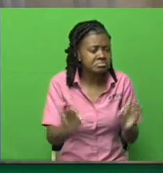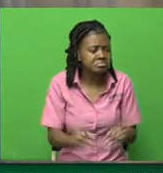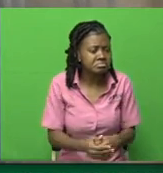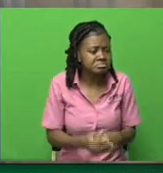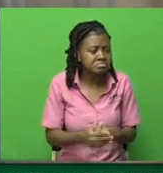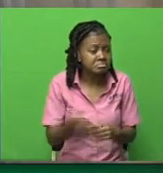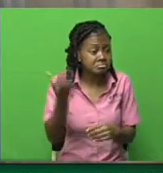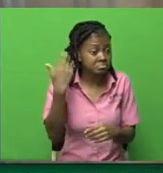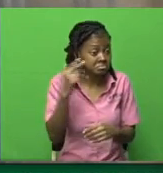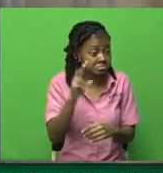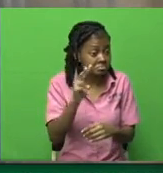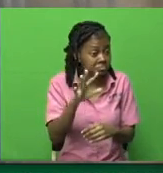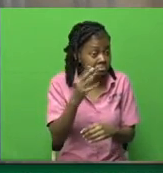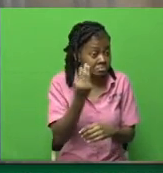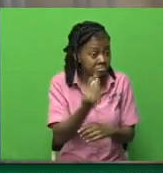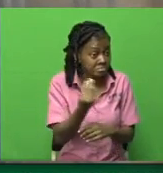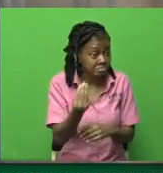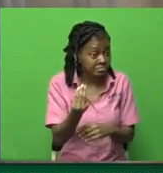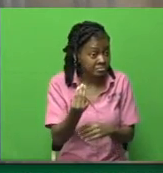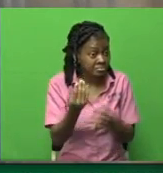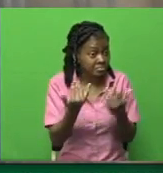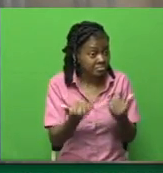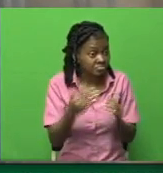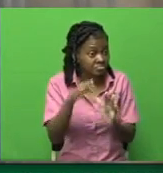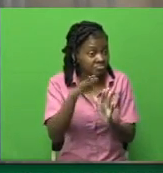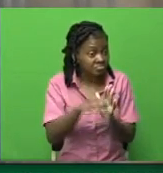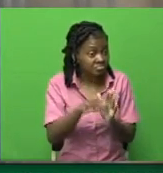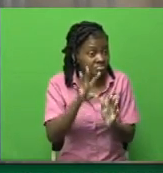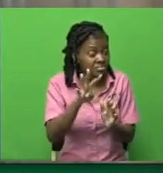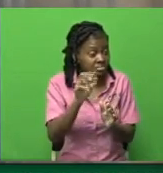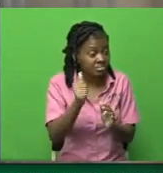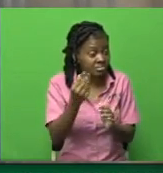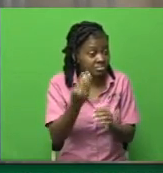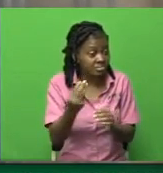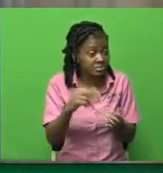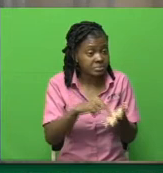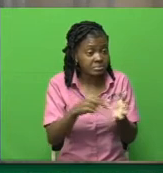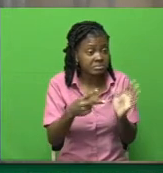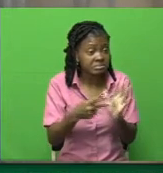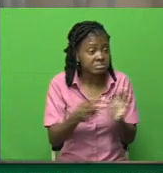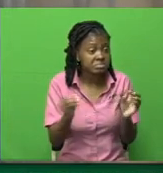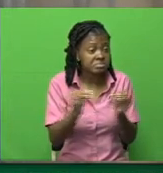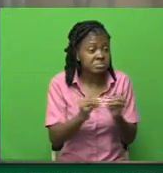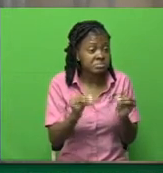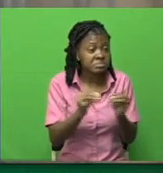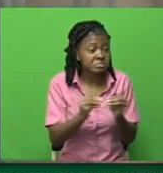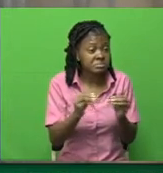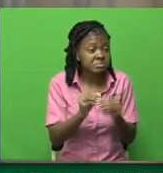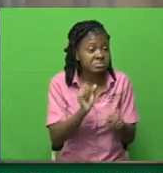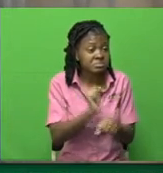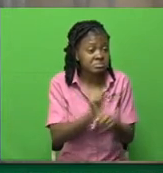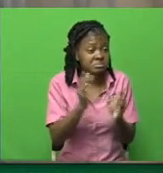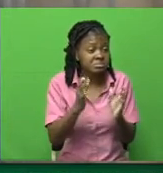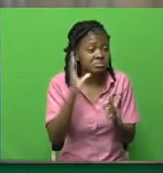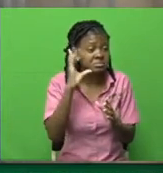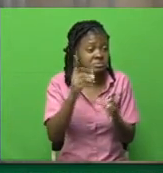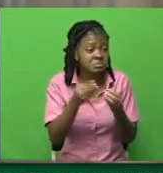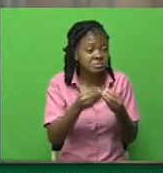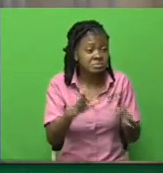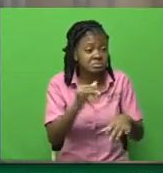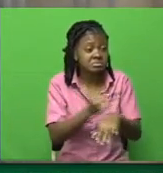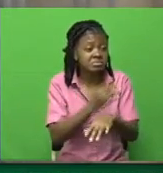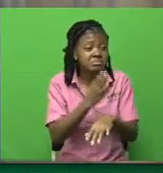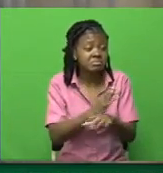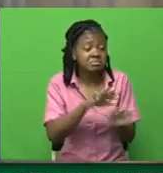22 to 410 million and 23 meaning more of these workers will have to go have to go on the bird line we look at the Erp